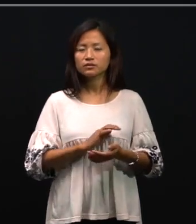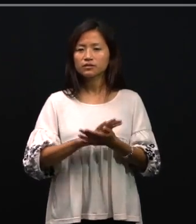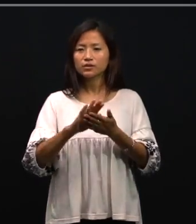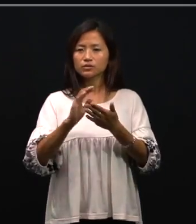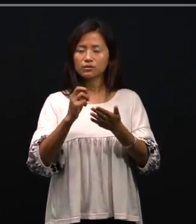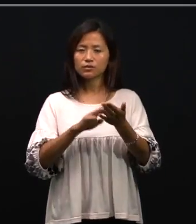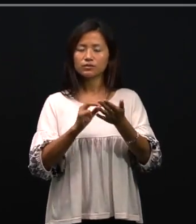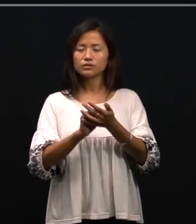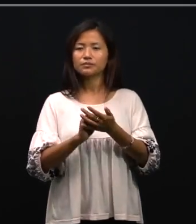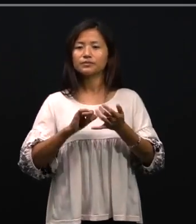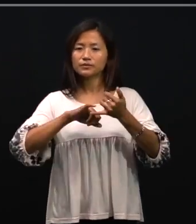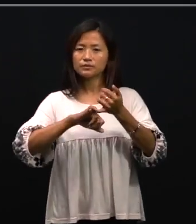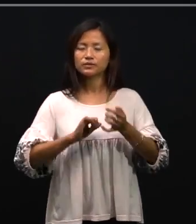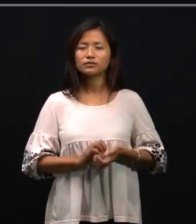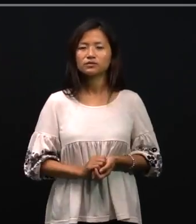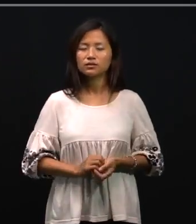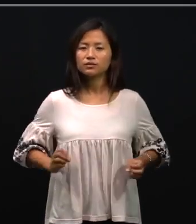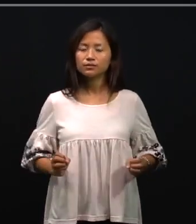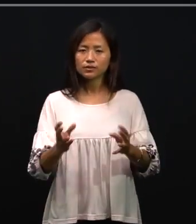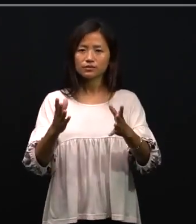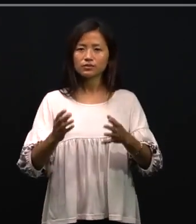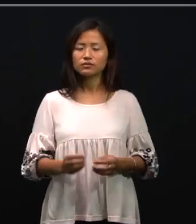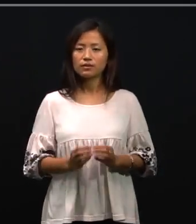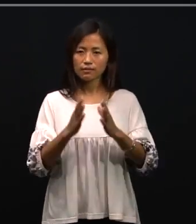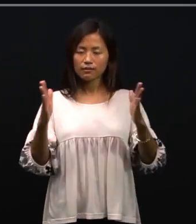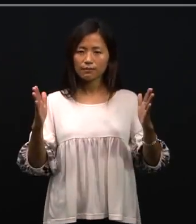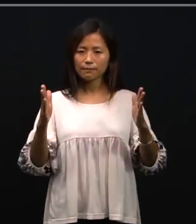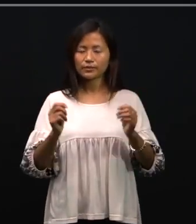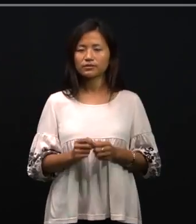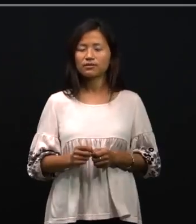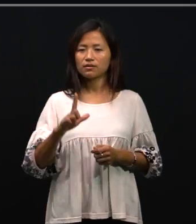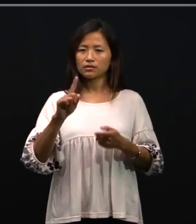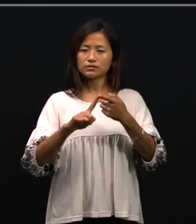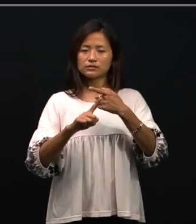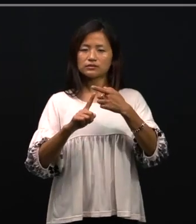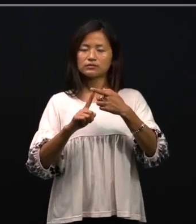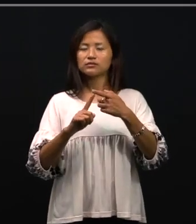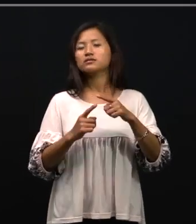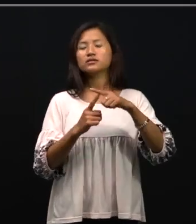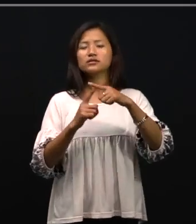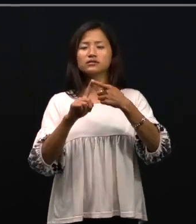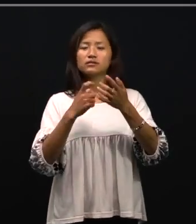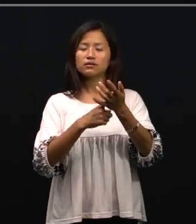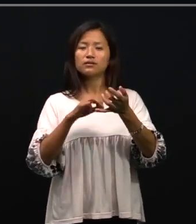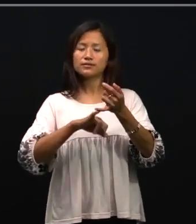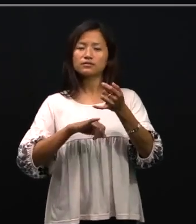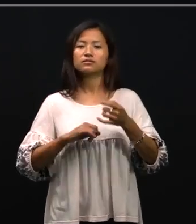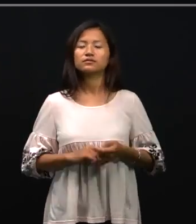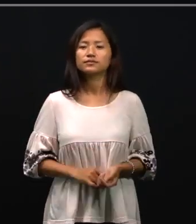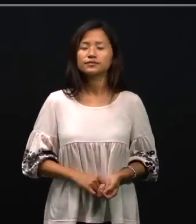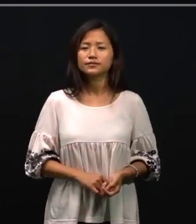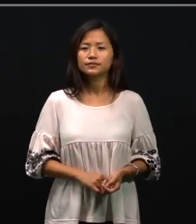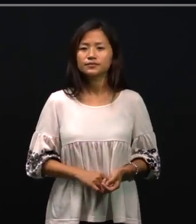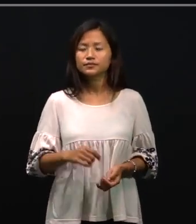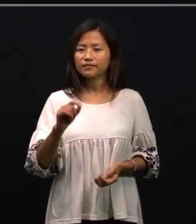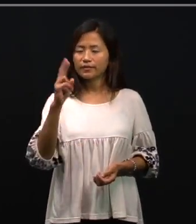sapiens, so Homo H begins with capital letter, and the second and the first letter of the